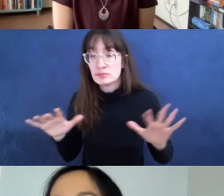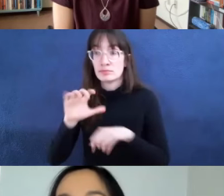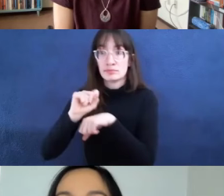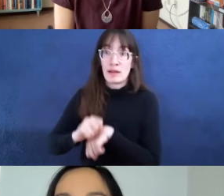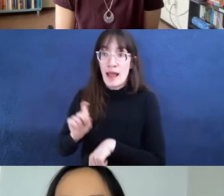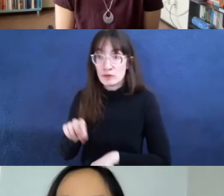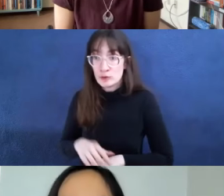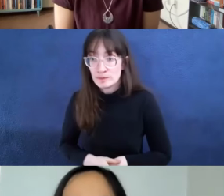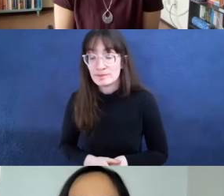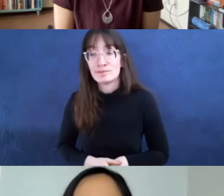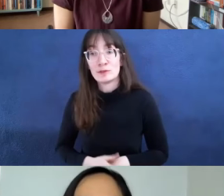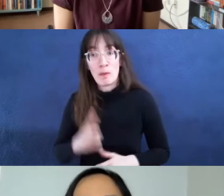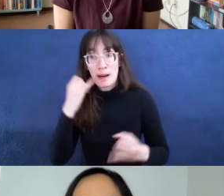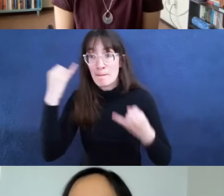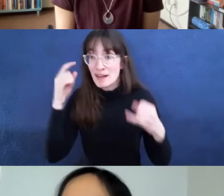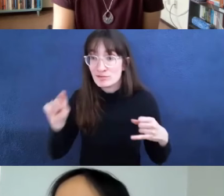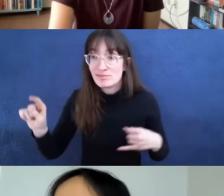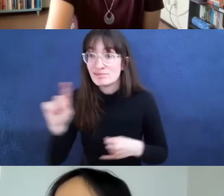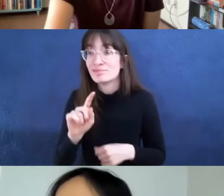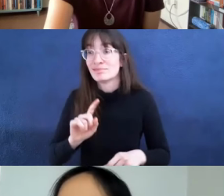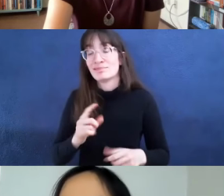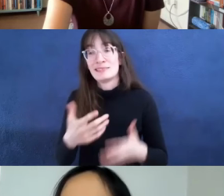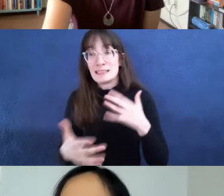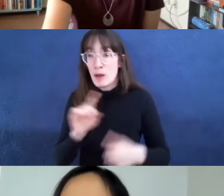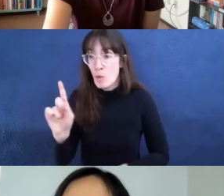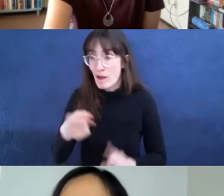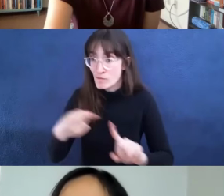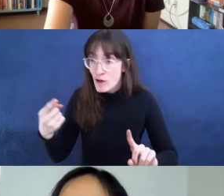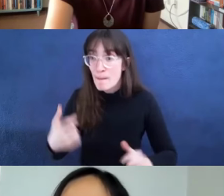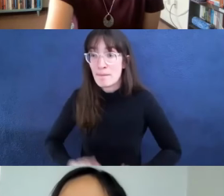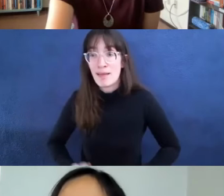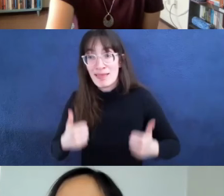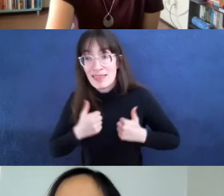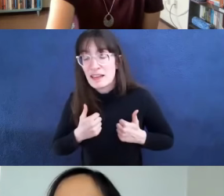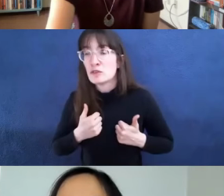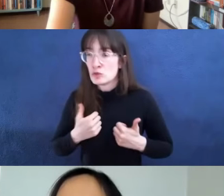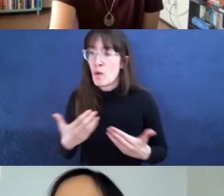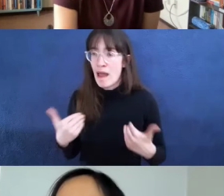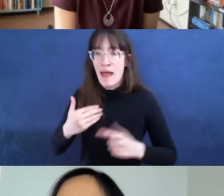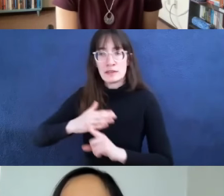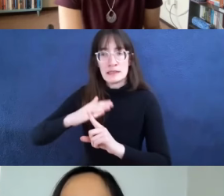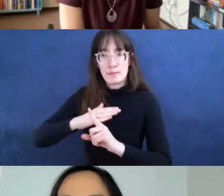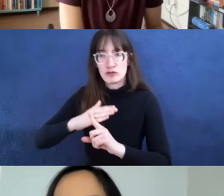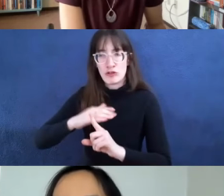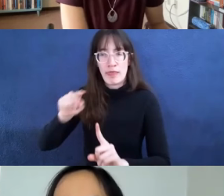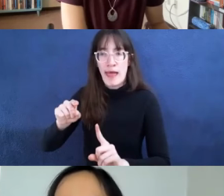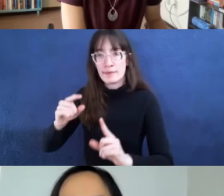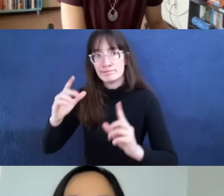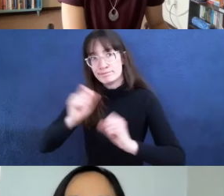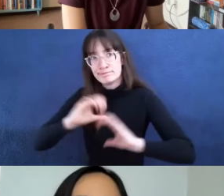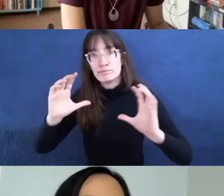imagine wherever you are, there's some sort of temperature range in which it feels a little bit cold. So just imagine yourself